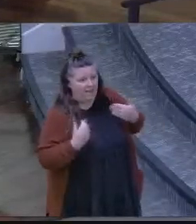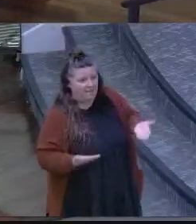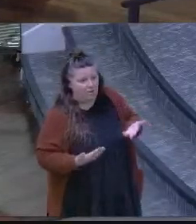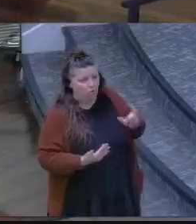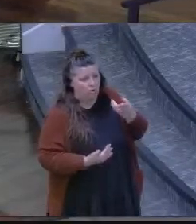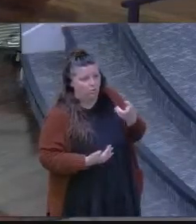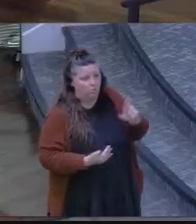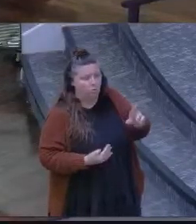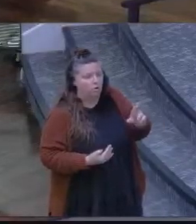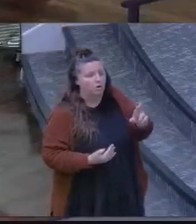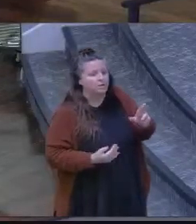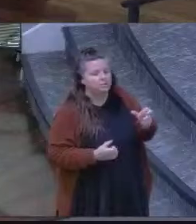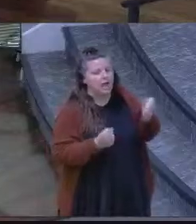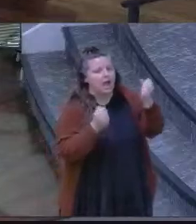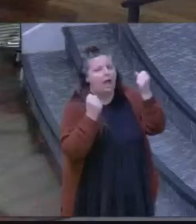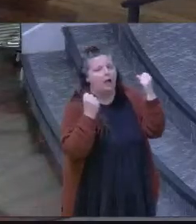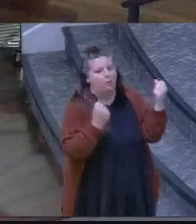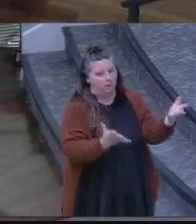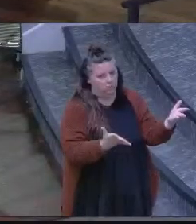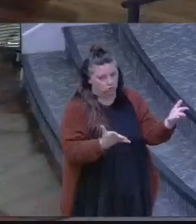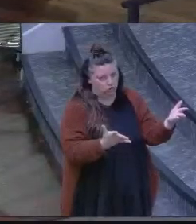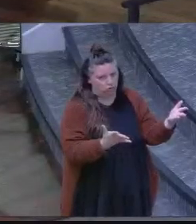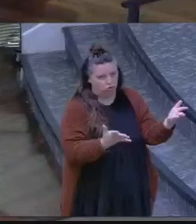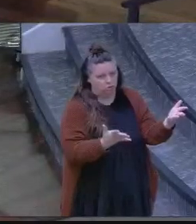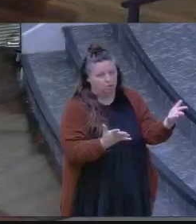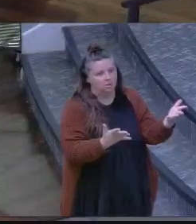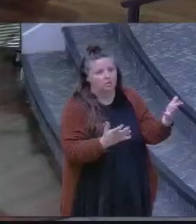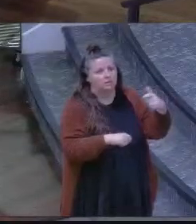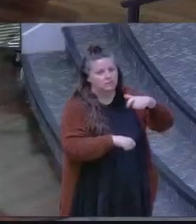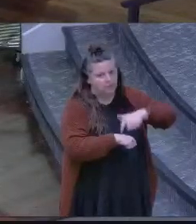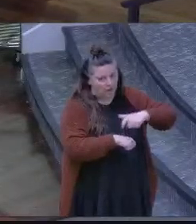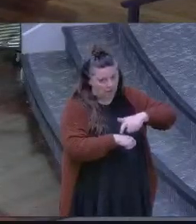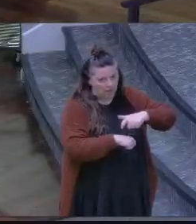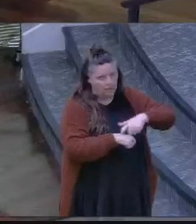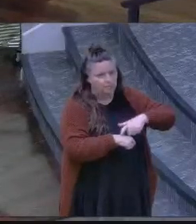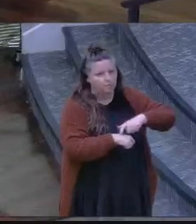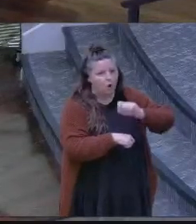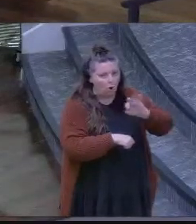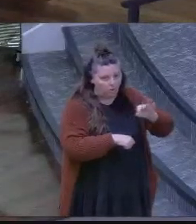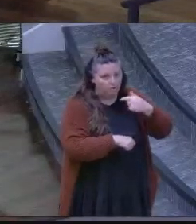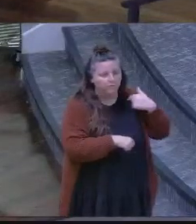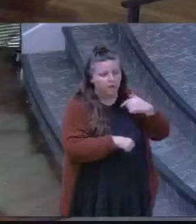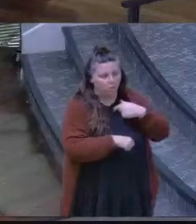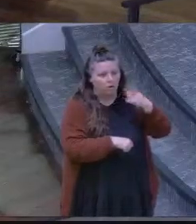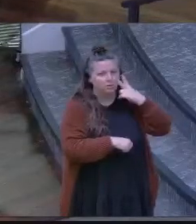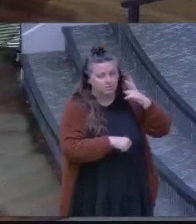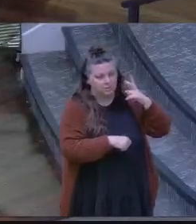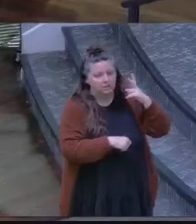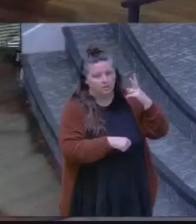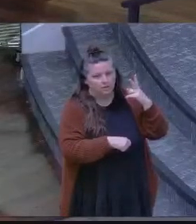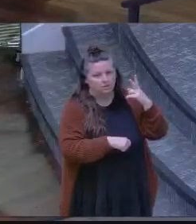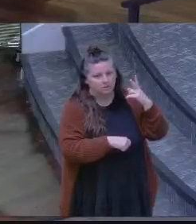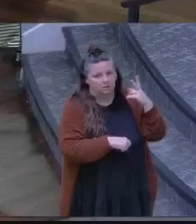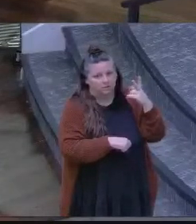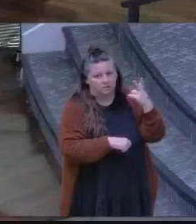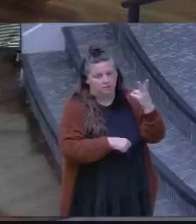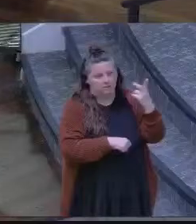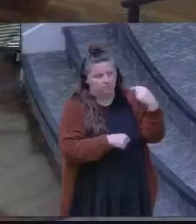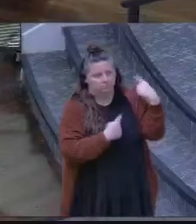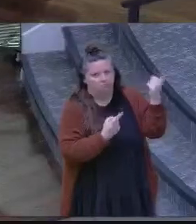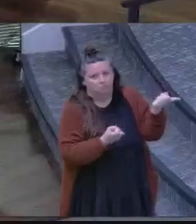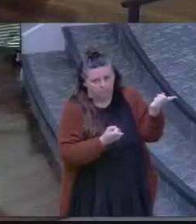of leave that we're seeing over the last couple of years. And so that position